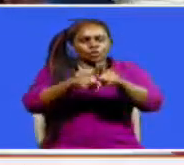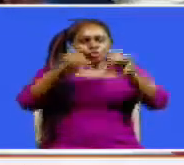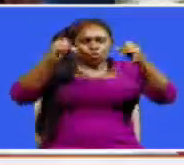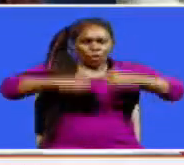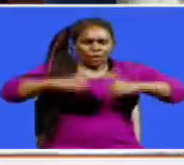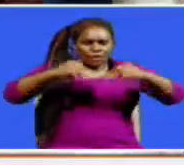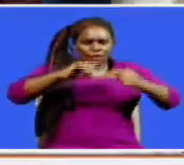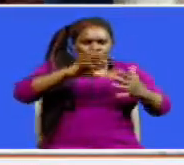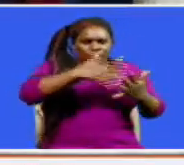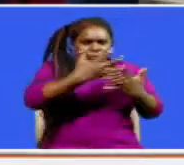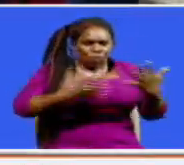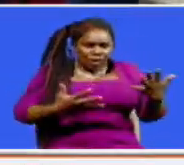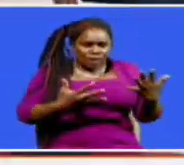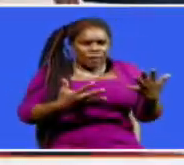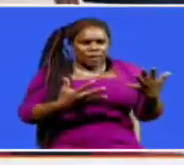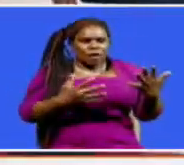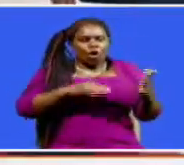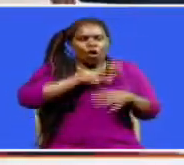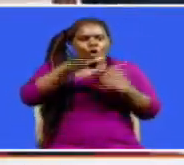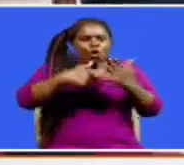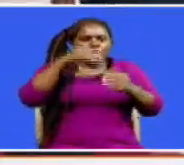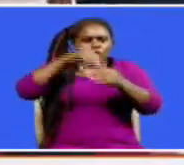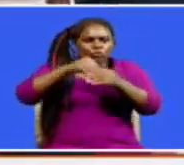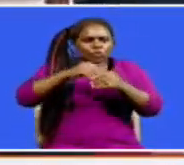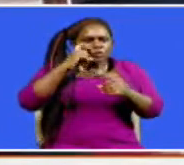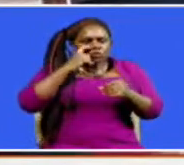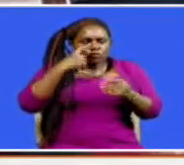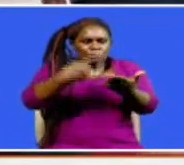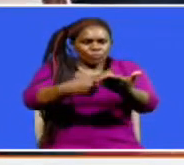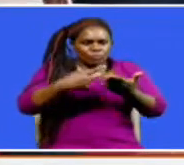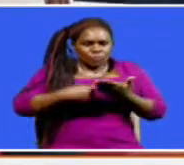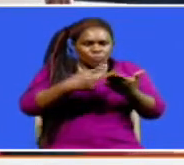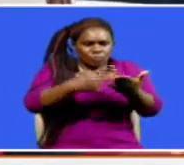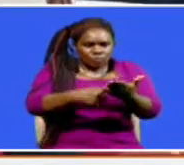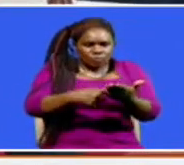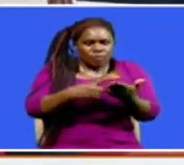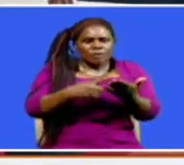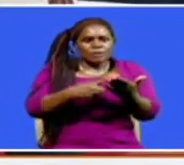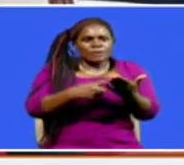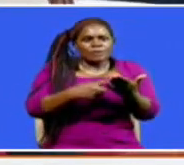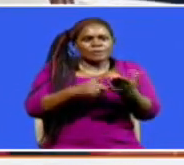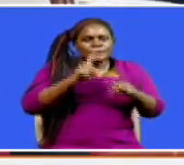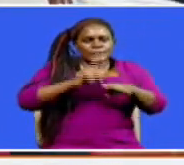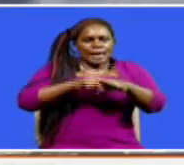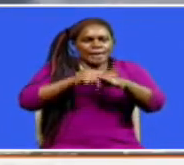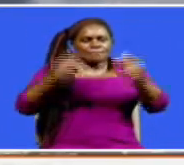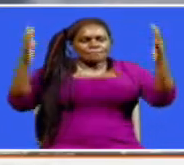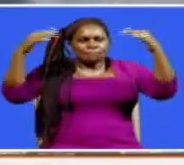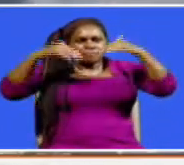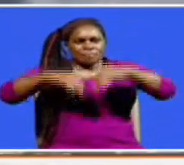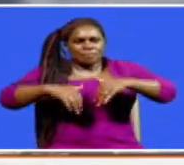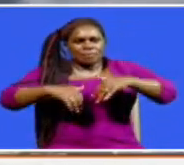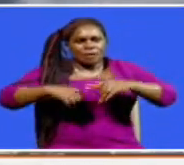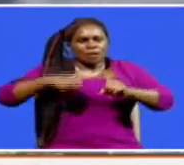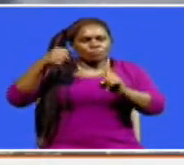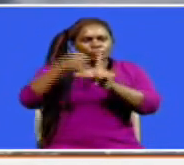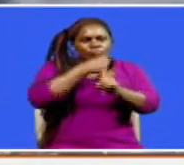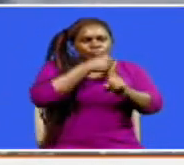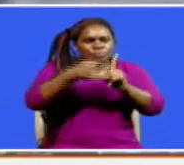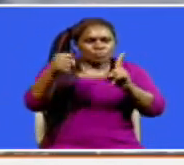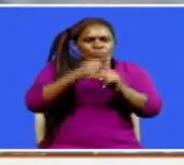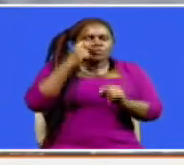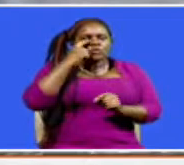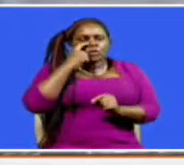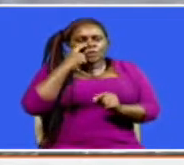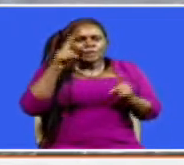agreed that a framework for an all-inclusive Sudanese dialogue will be discussed at the summit. The violent conflict in